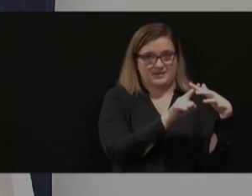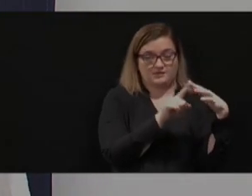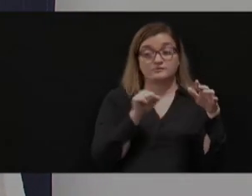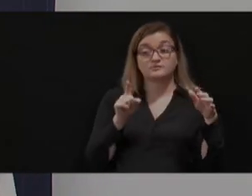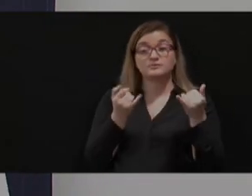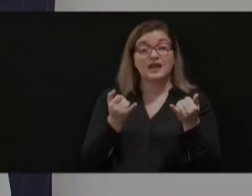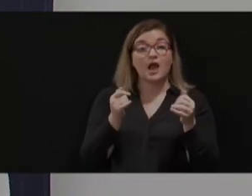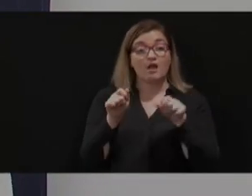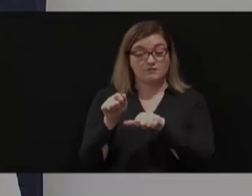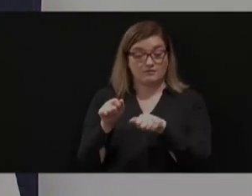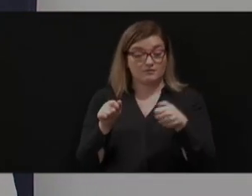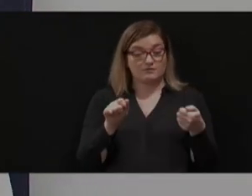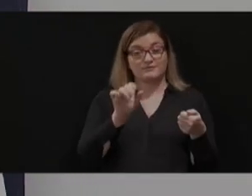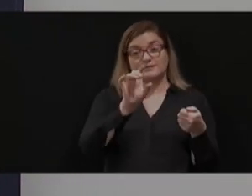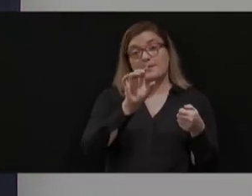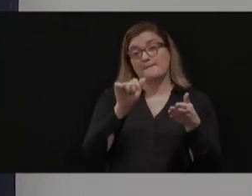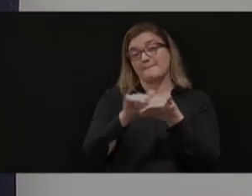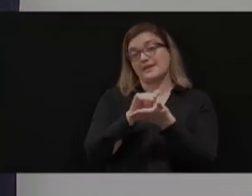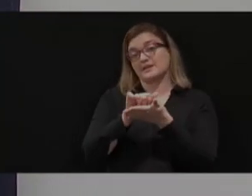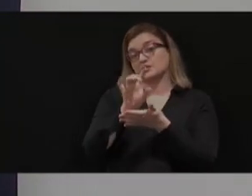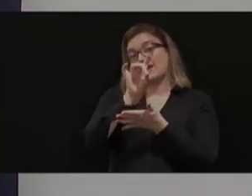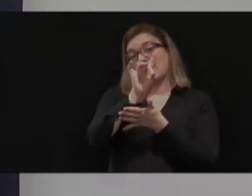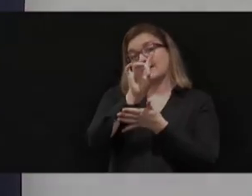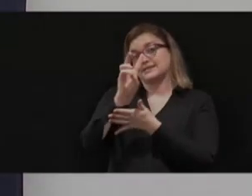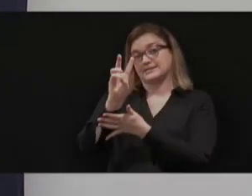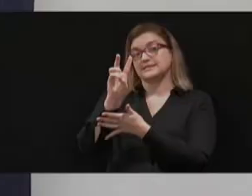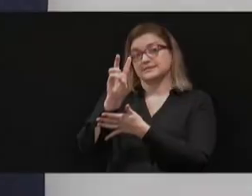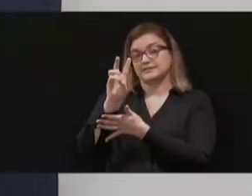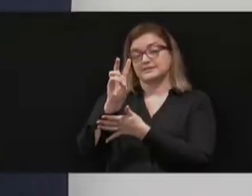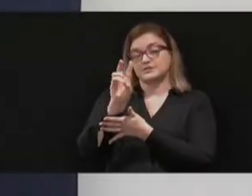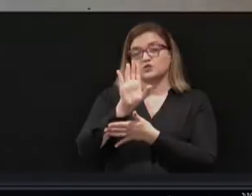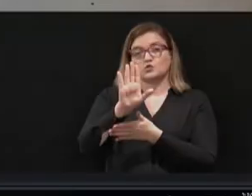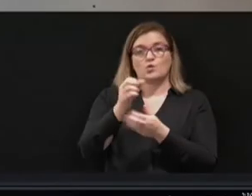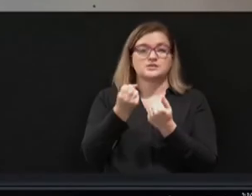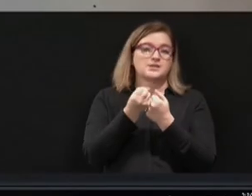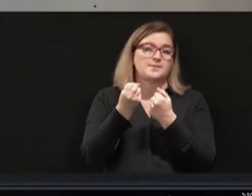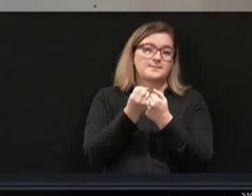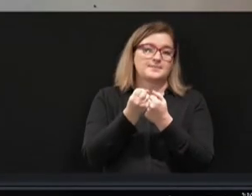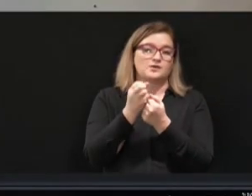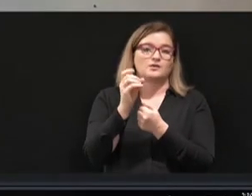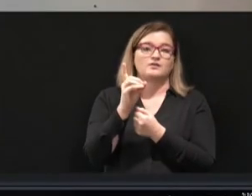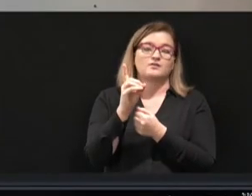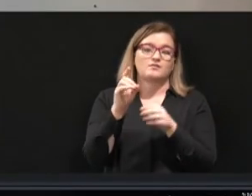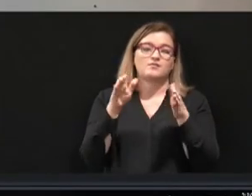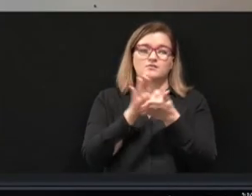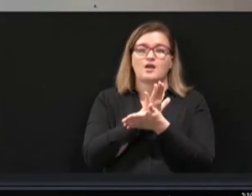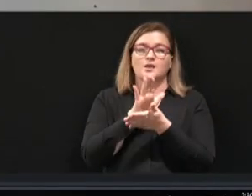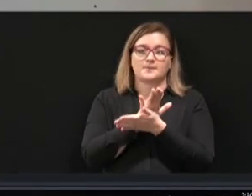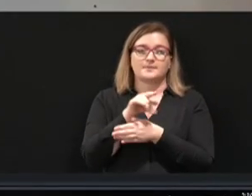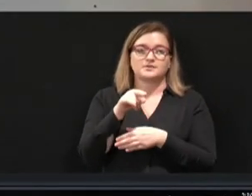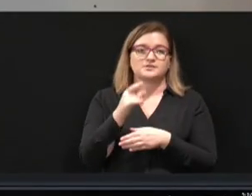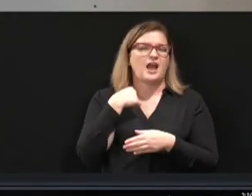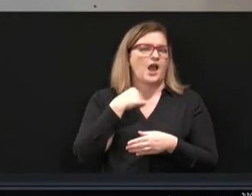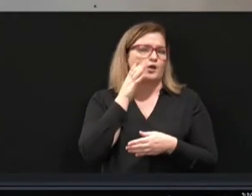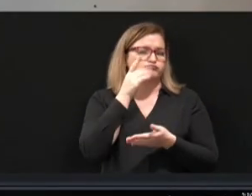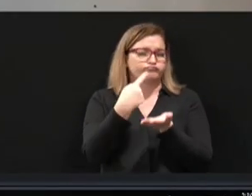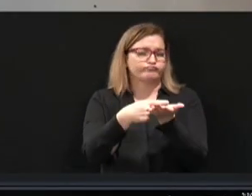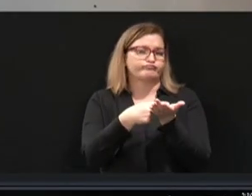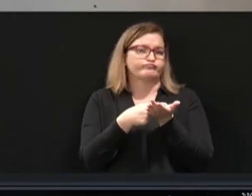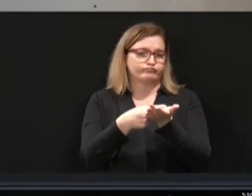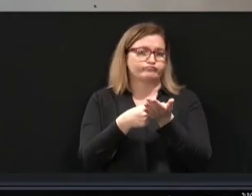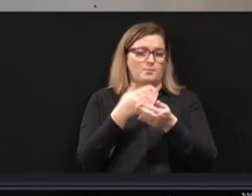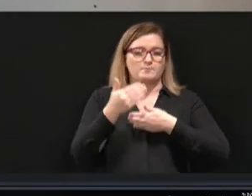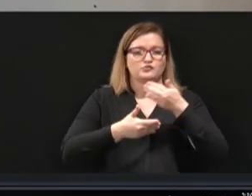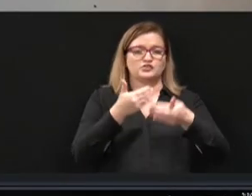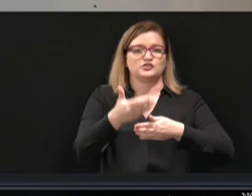86 in your supplemental documents, I will go over the procedure with you for